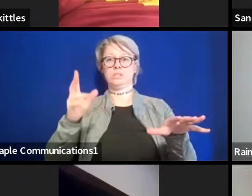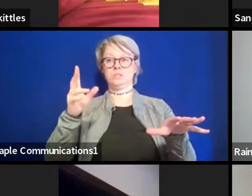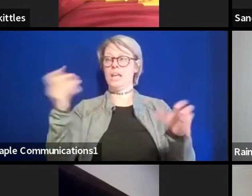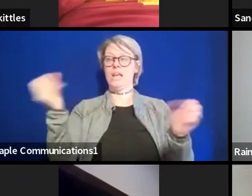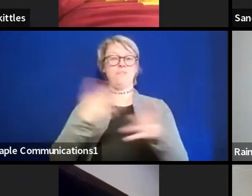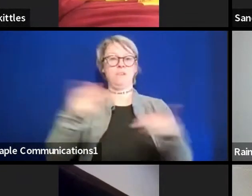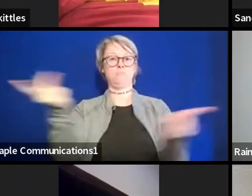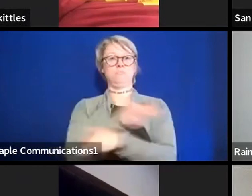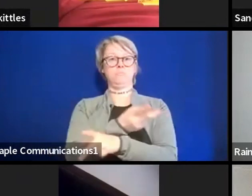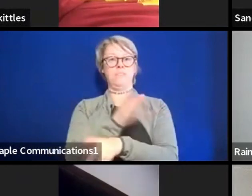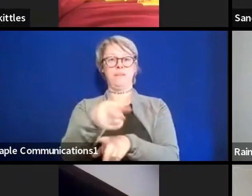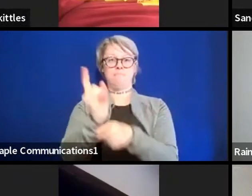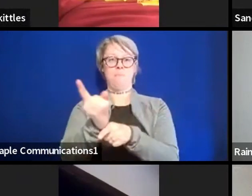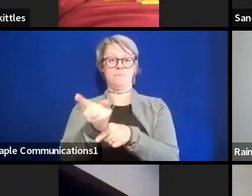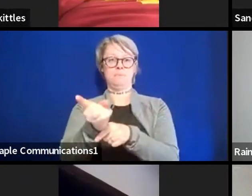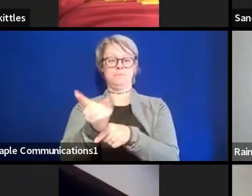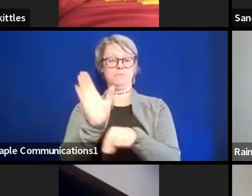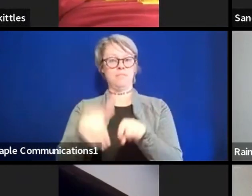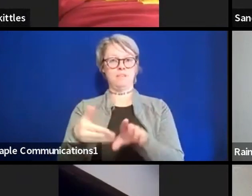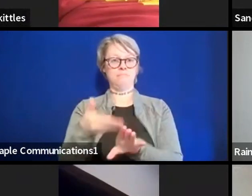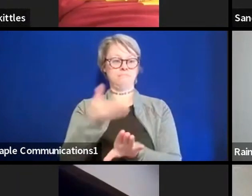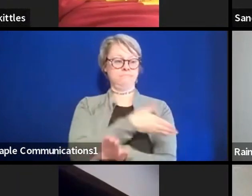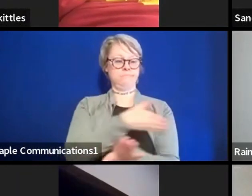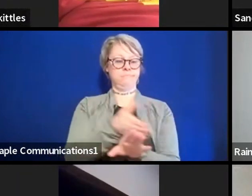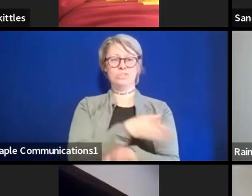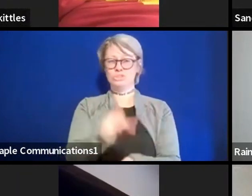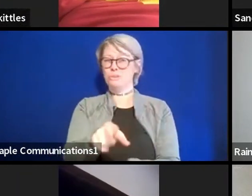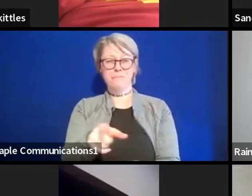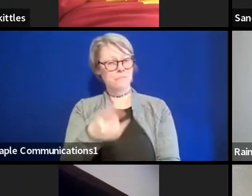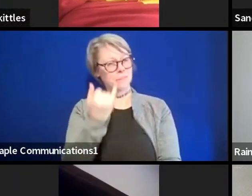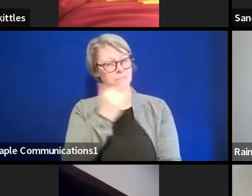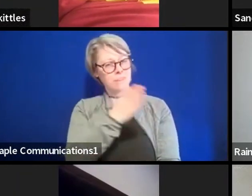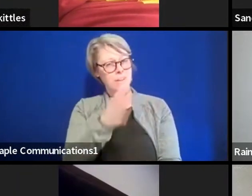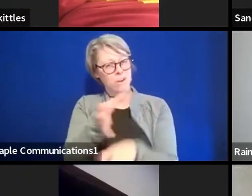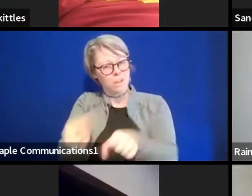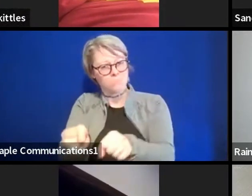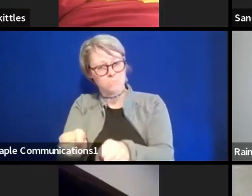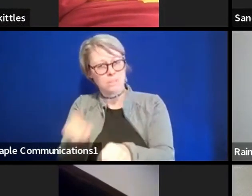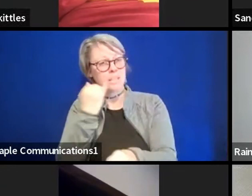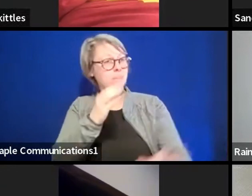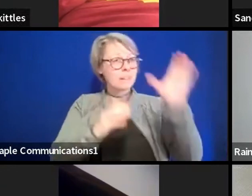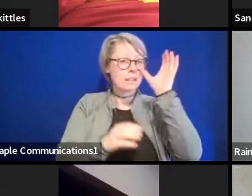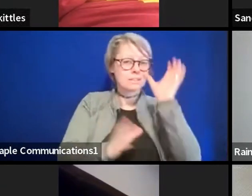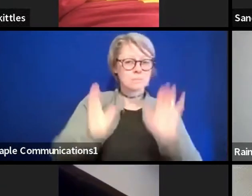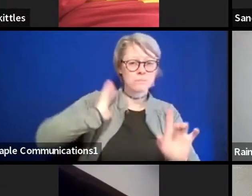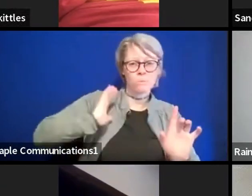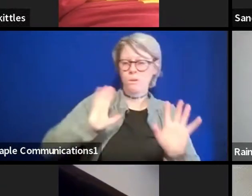worse than it was, than it should have been. It should have just been a